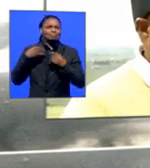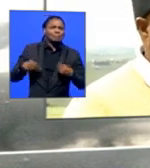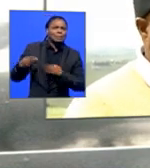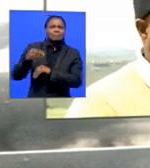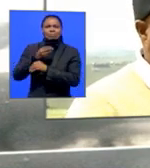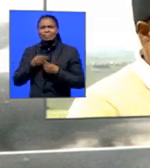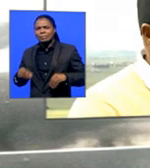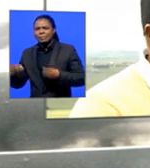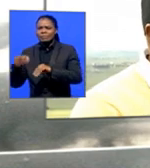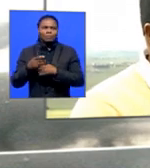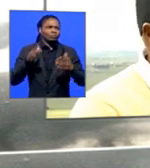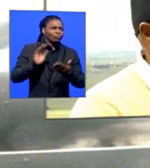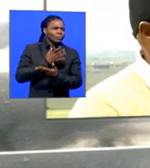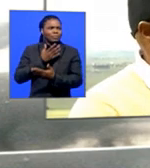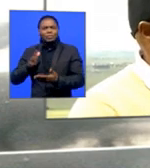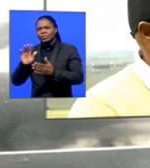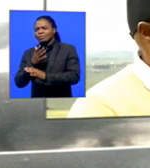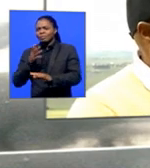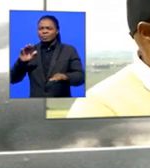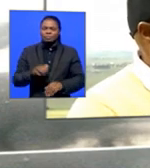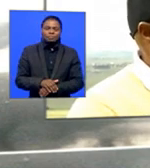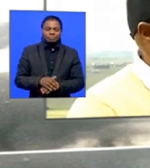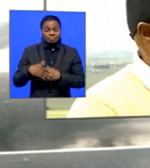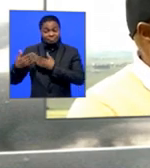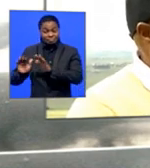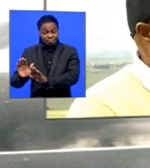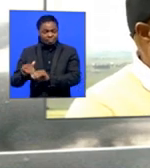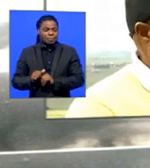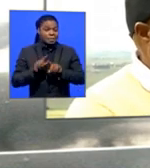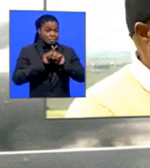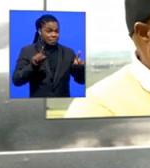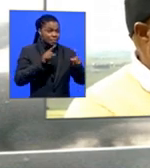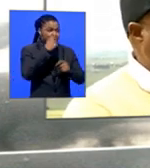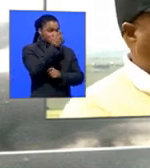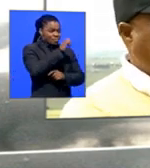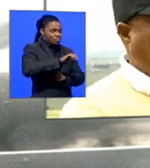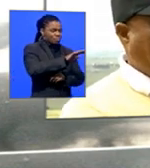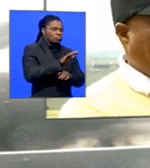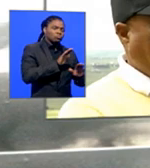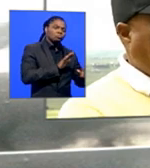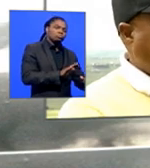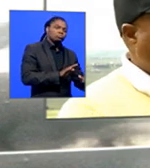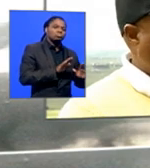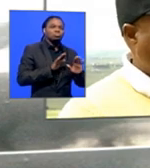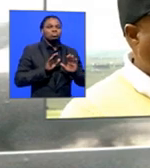running, singing, and so on and so on. But in the rural areas, it's more laid back. People take their